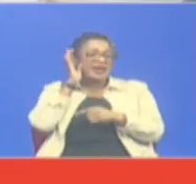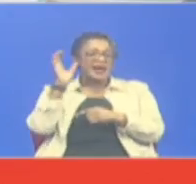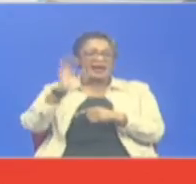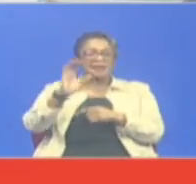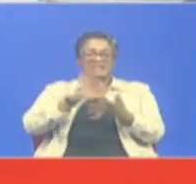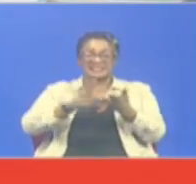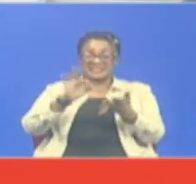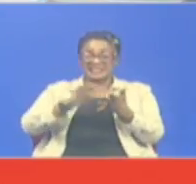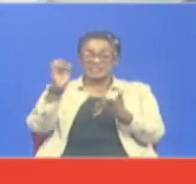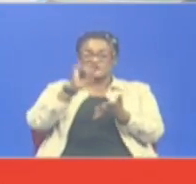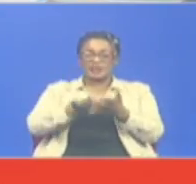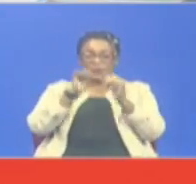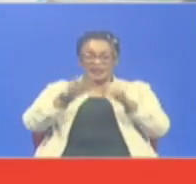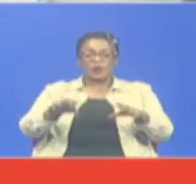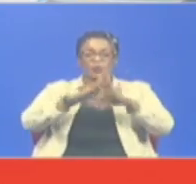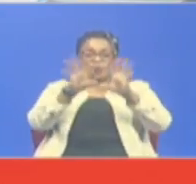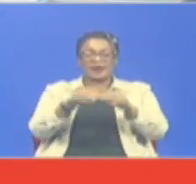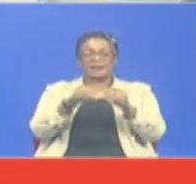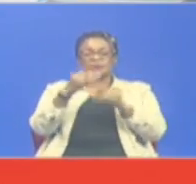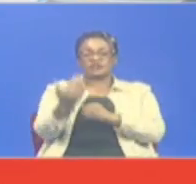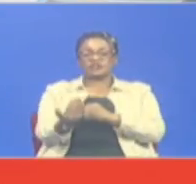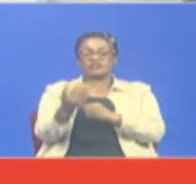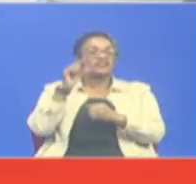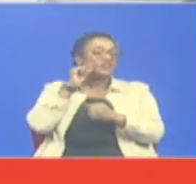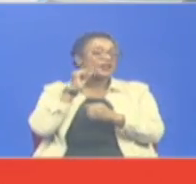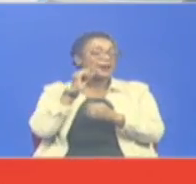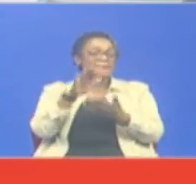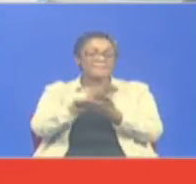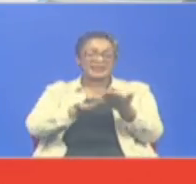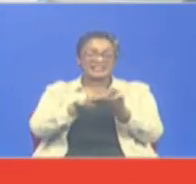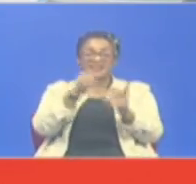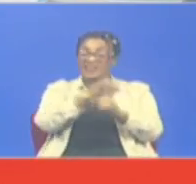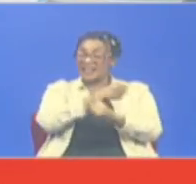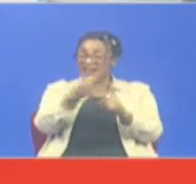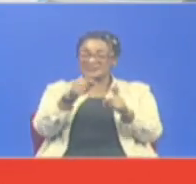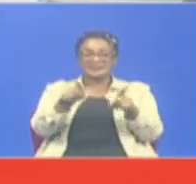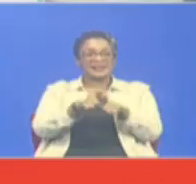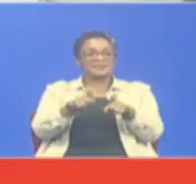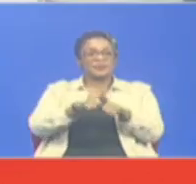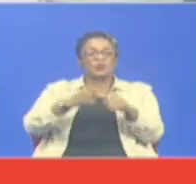so that we can wind up on the child, on the gender-based violence, and we'll also gravitate the